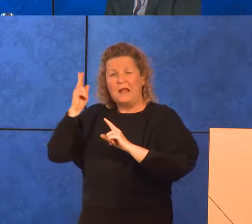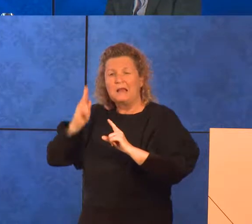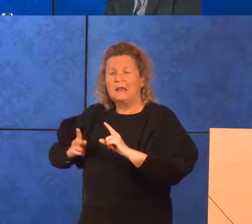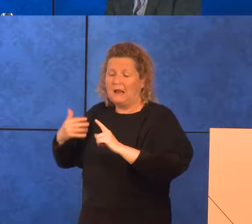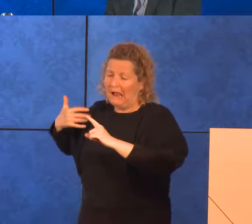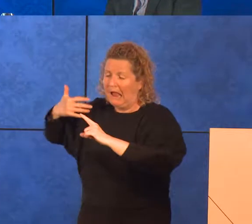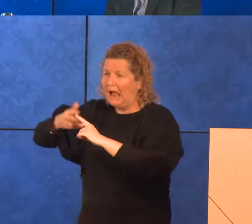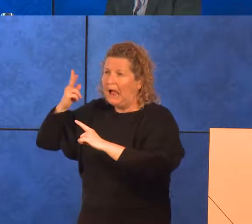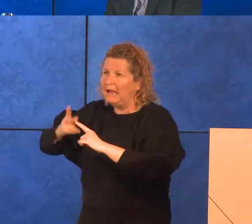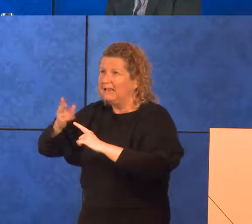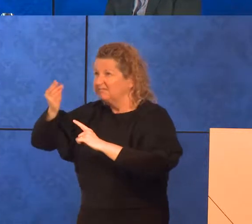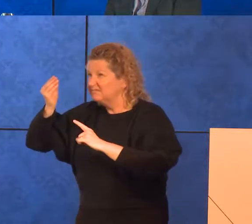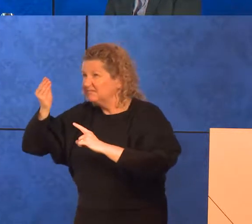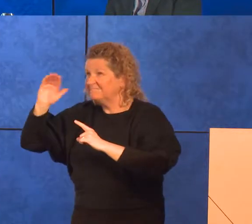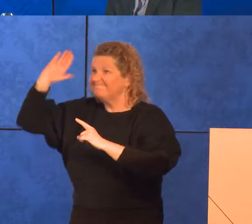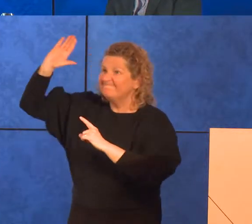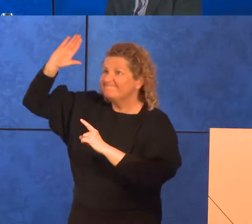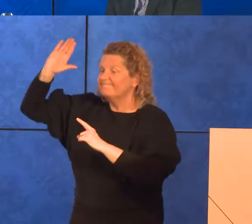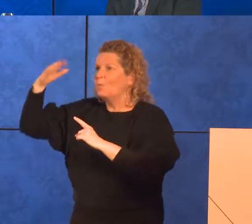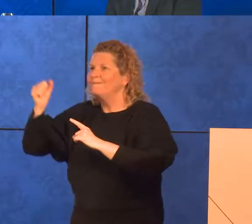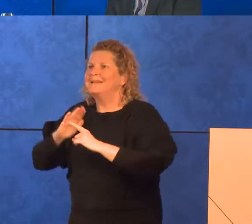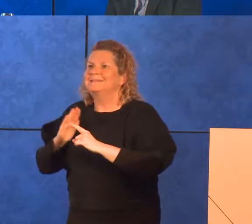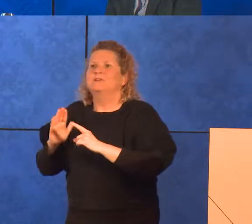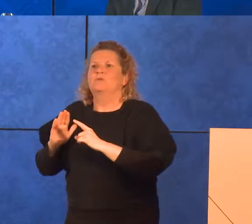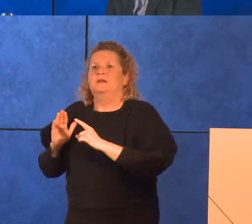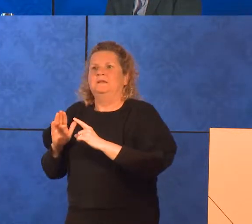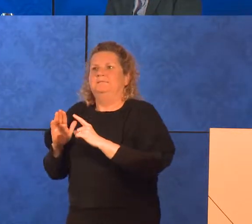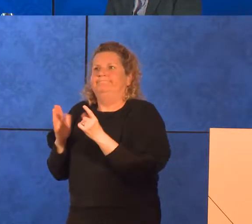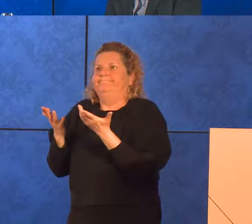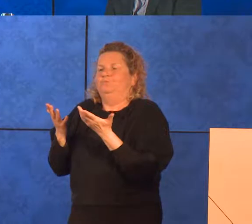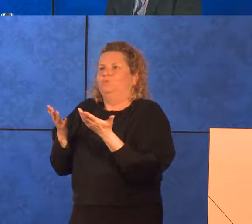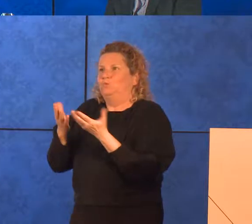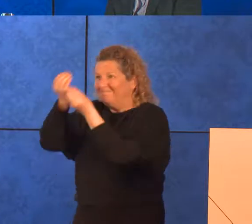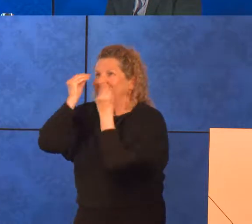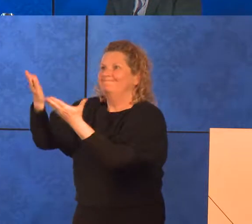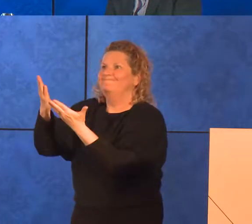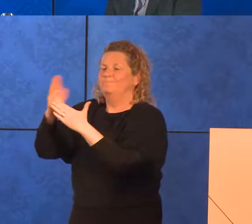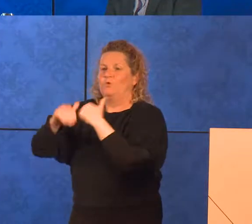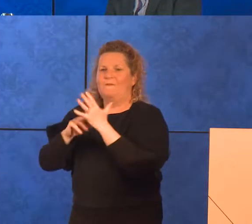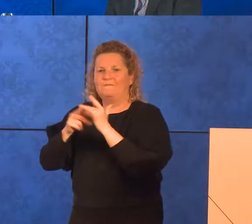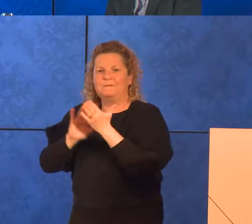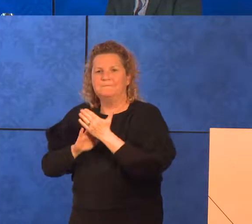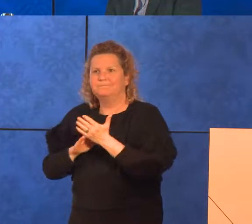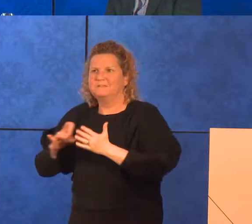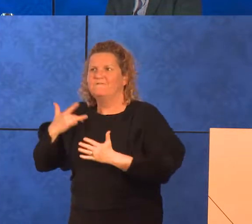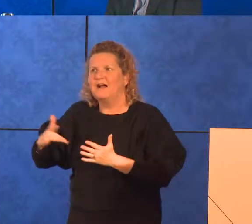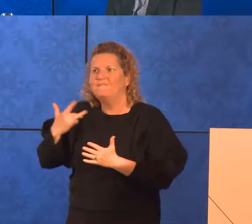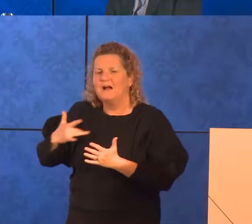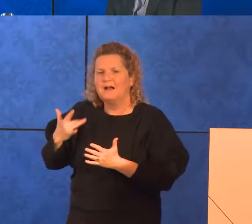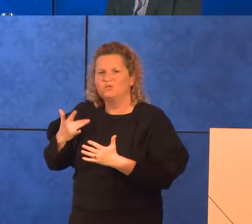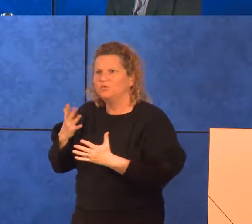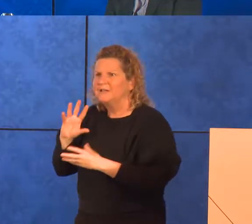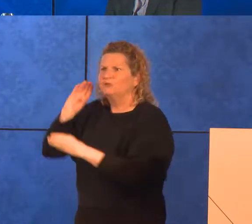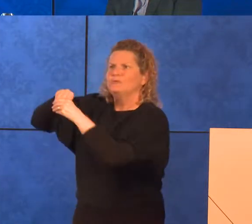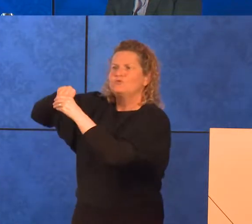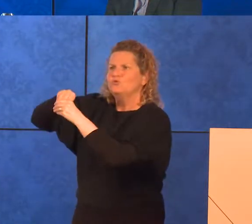raised that there was a necessary need for a platform for victim survivors' voices to actually contribute